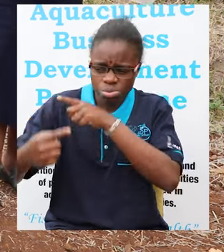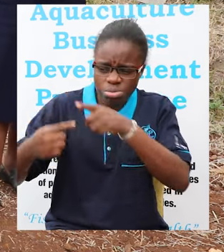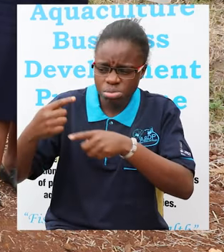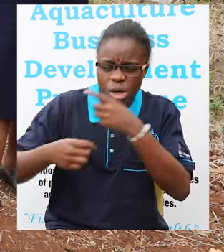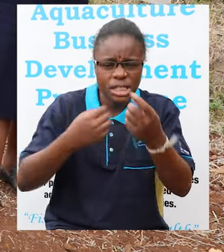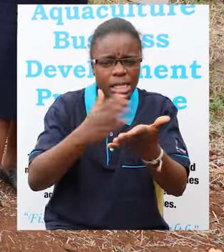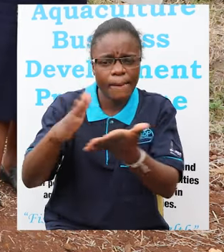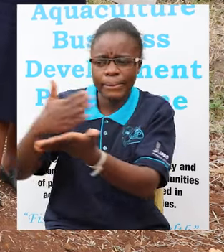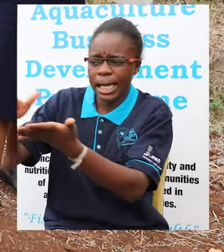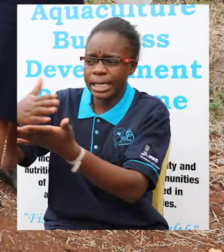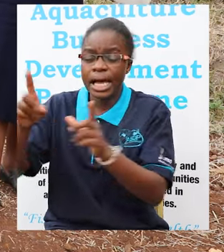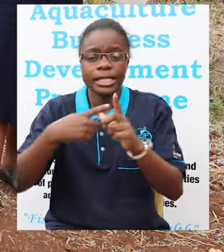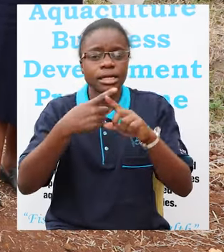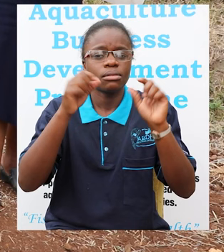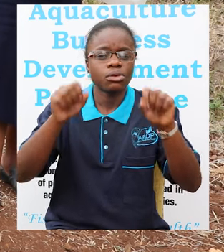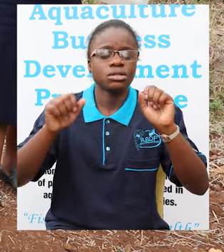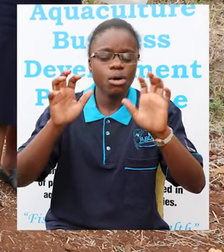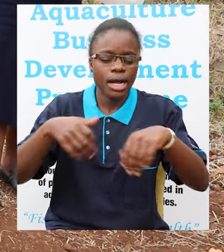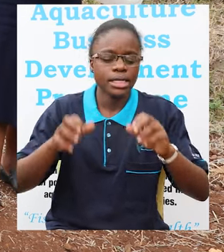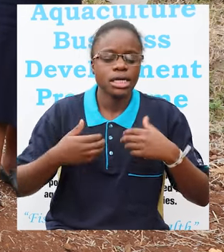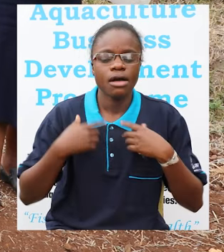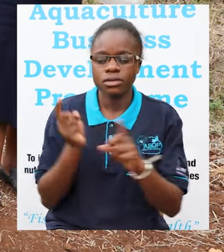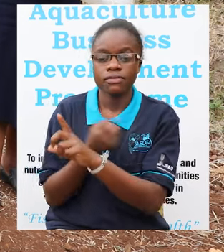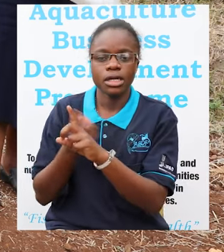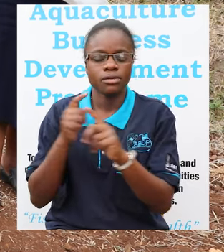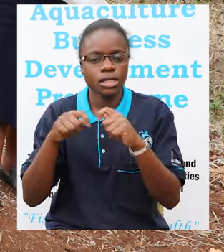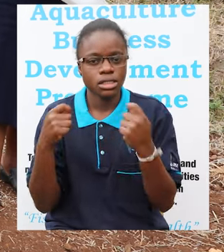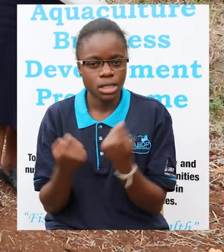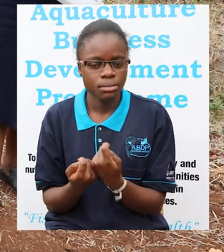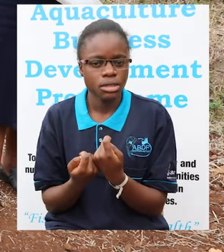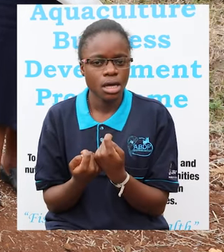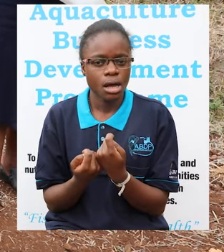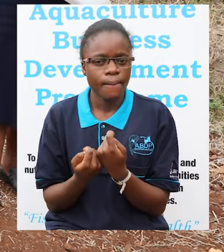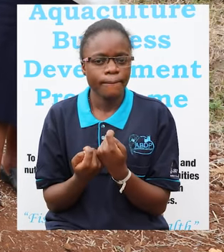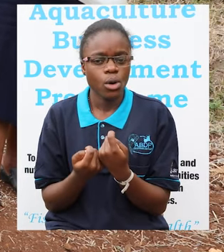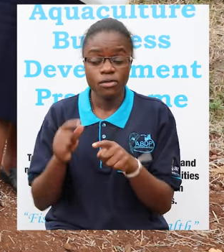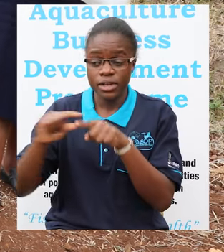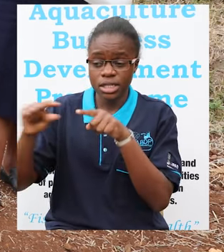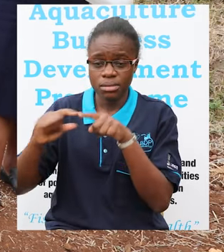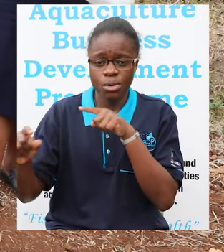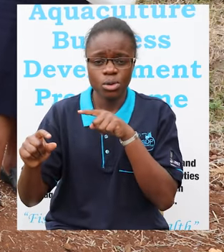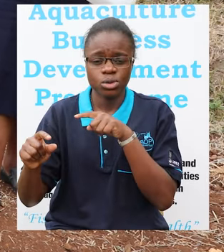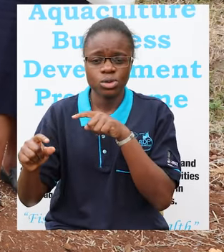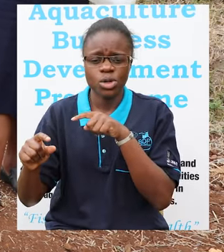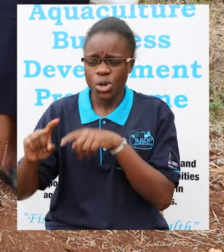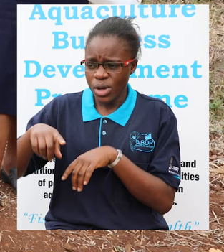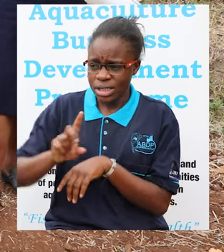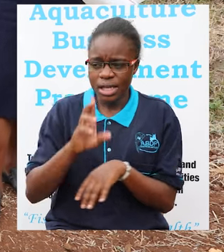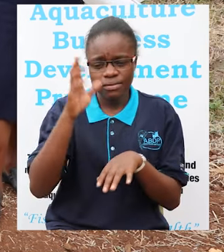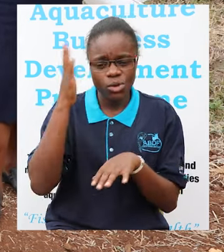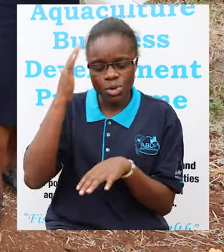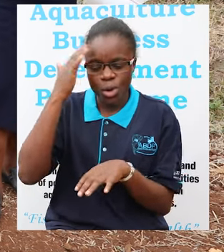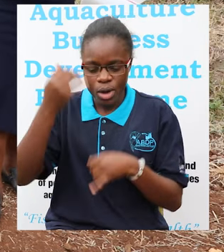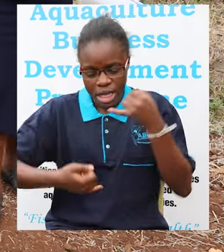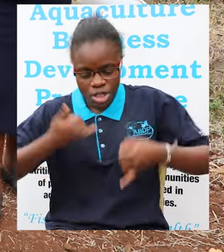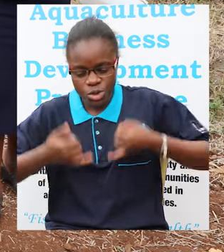supply. The garden can also have a variety of vegetables depending on what the family prefers. This